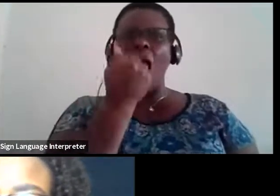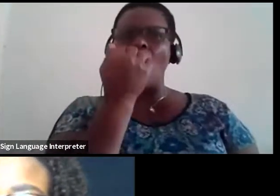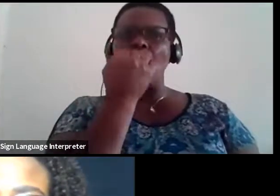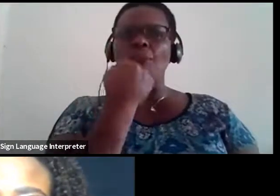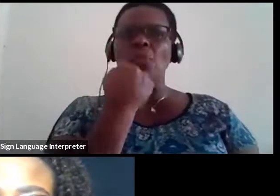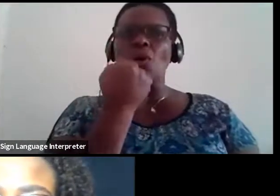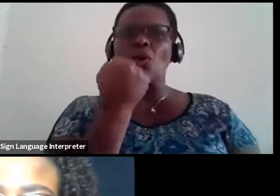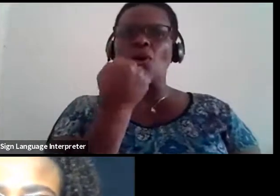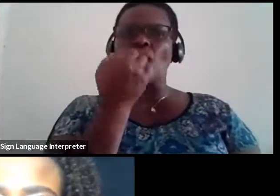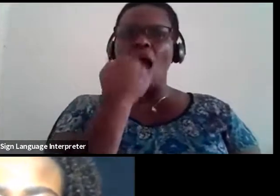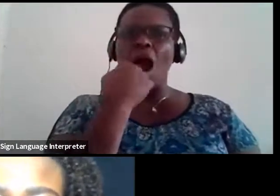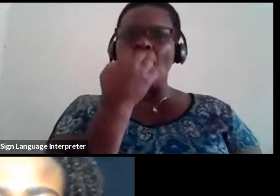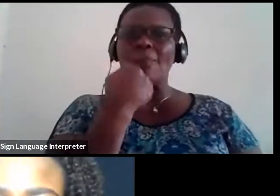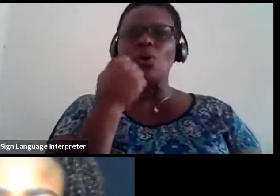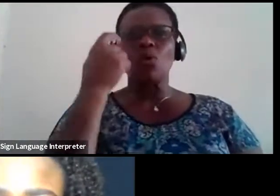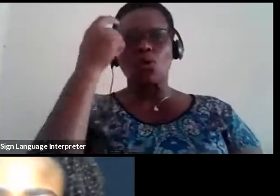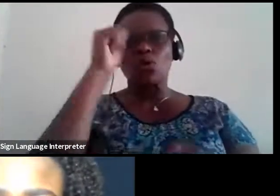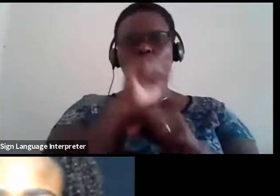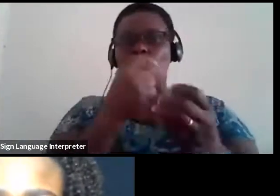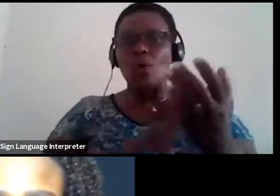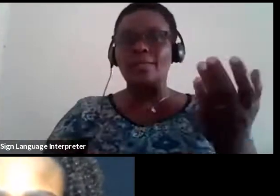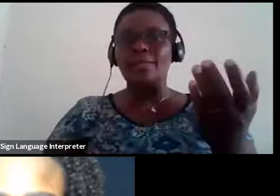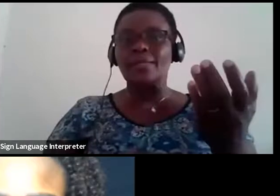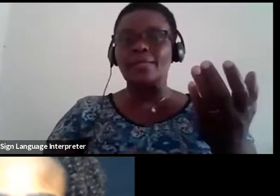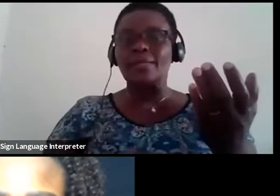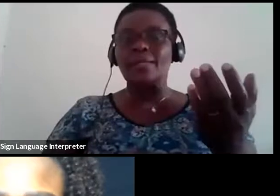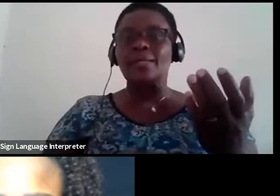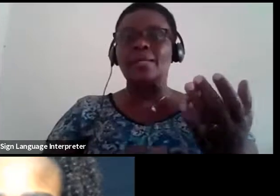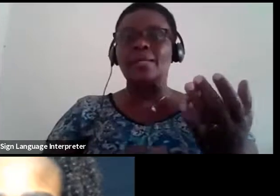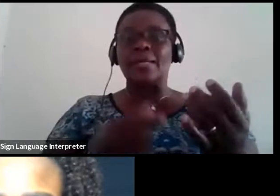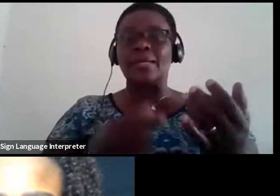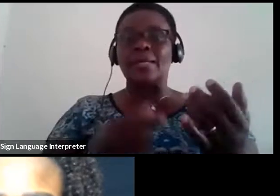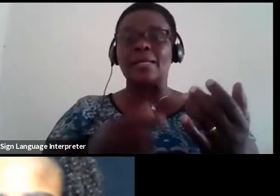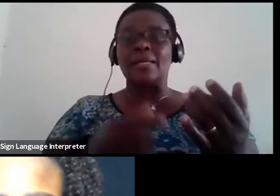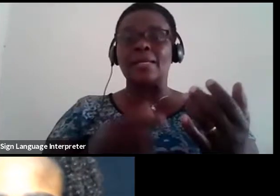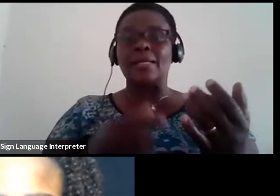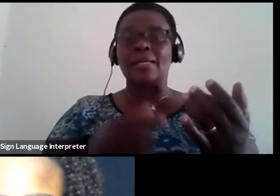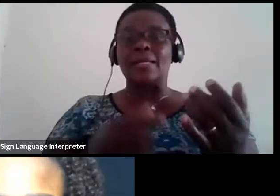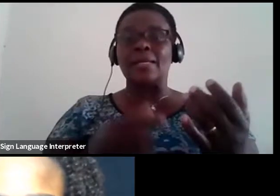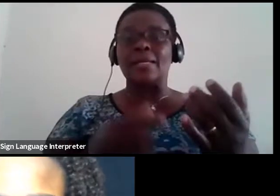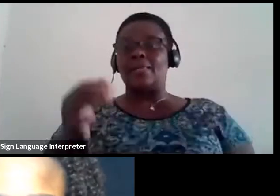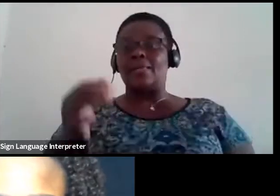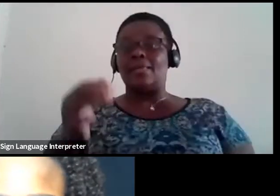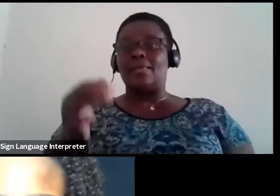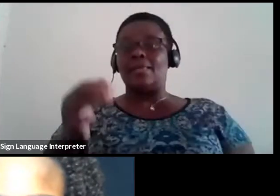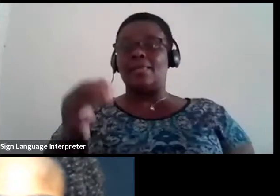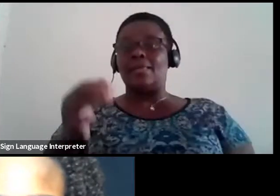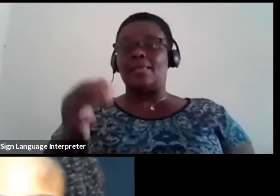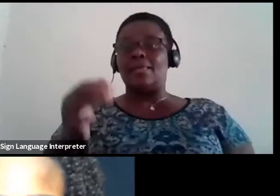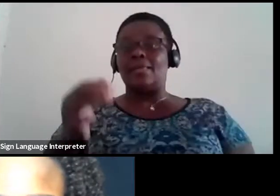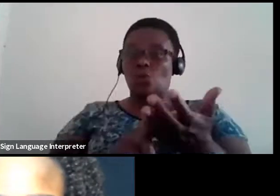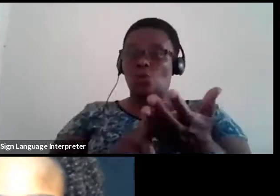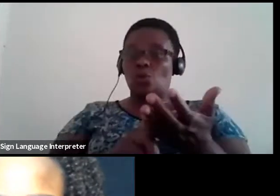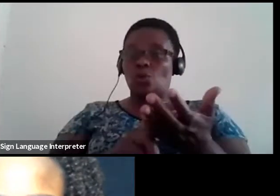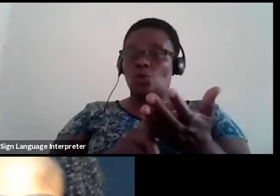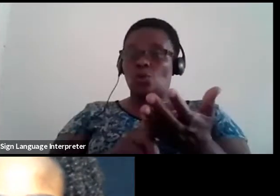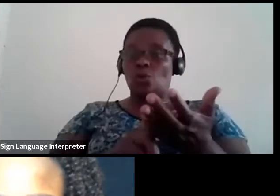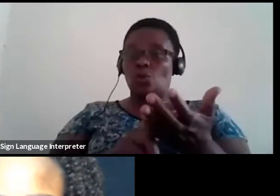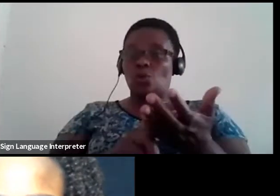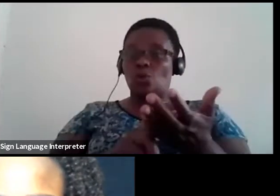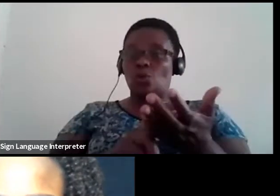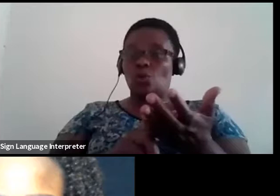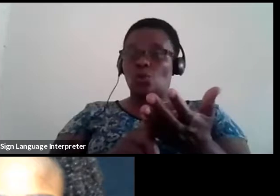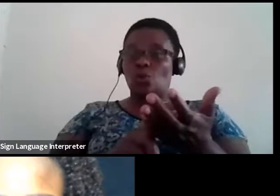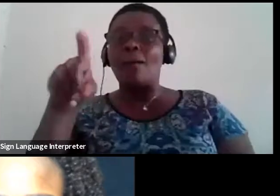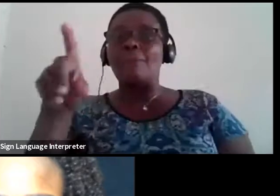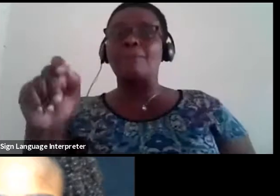whether they give an app permission to track their activities or not. So by Apple being proactive in